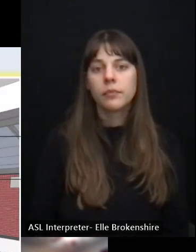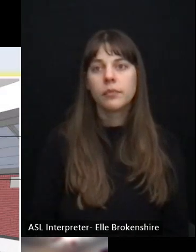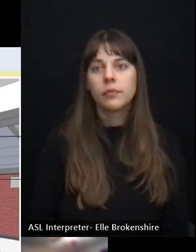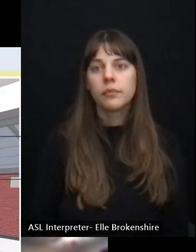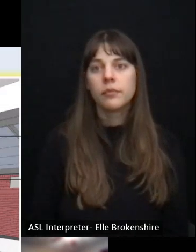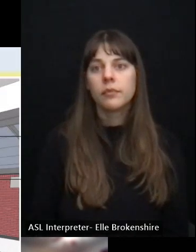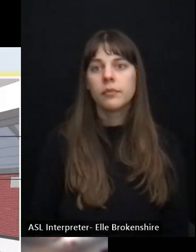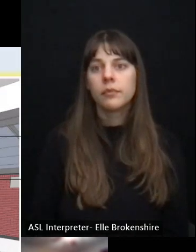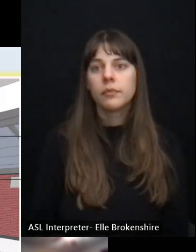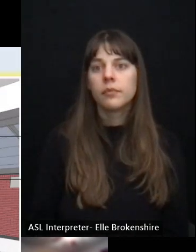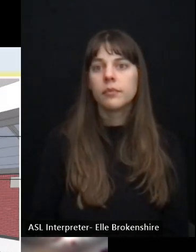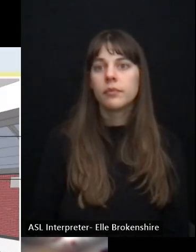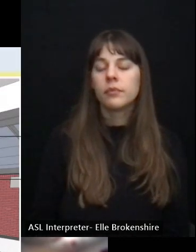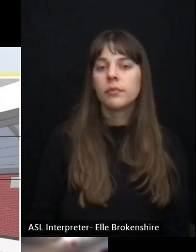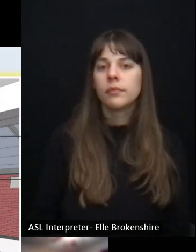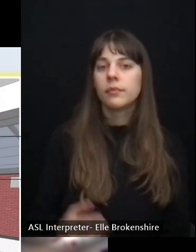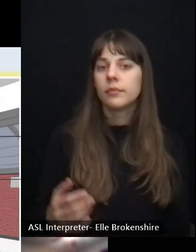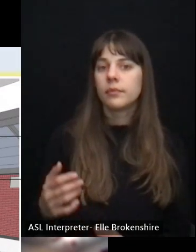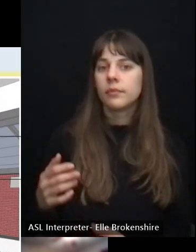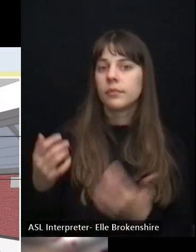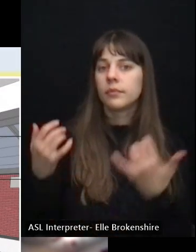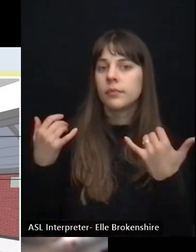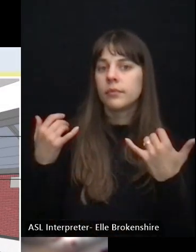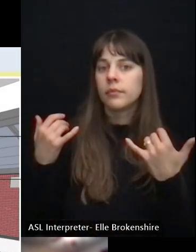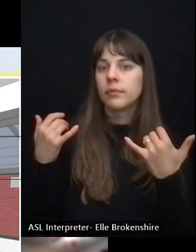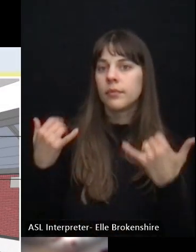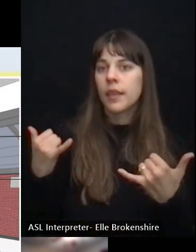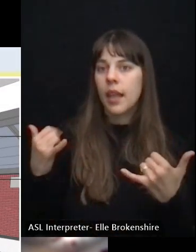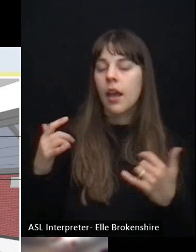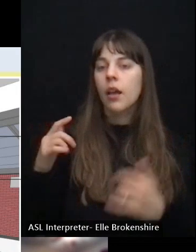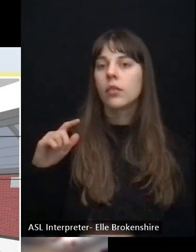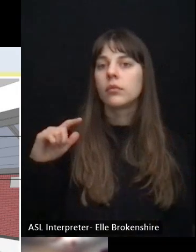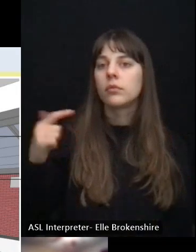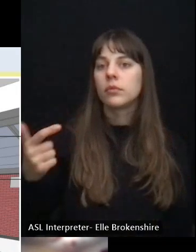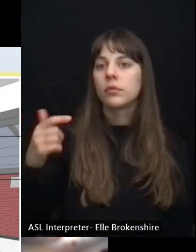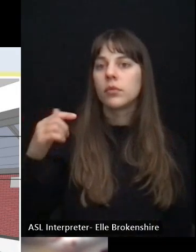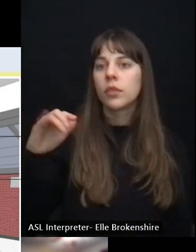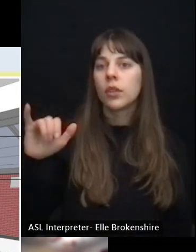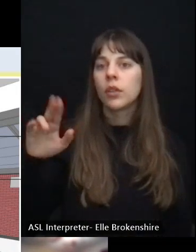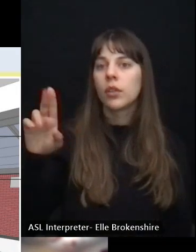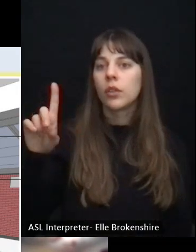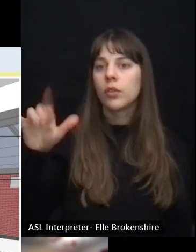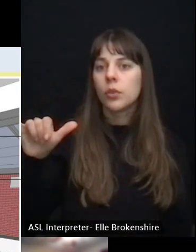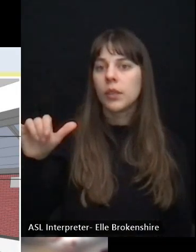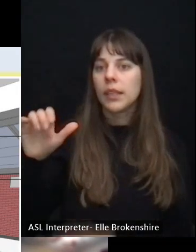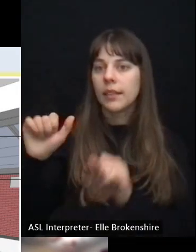All right, I think we can take our second question. Judy Hackle, you can go ahead and unmute yourself.